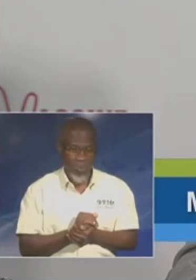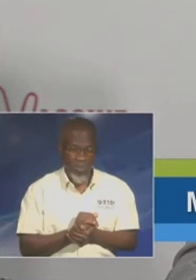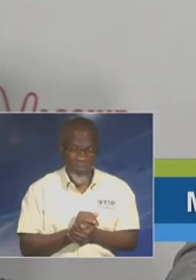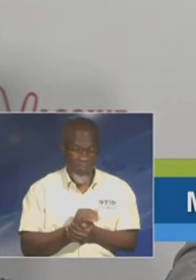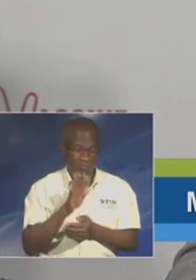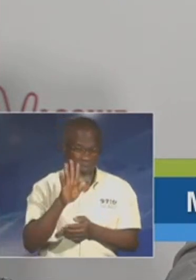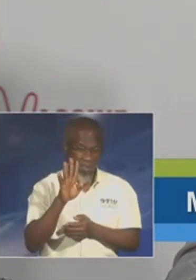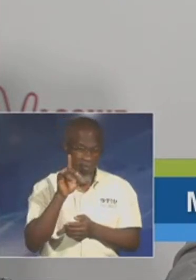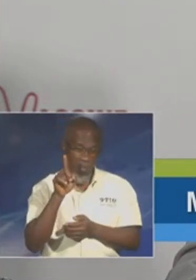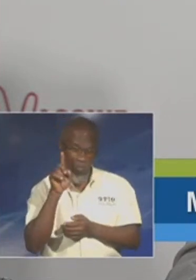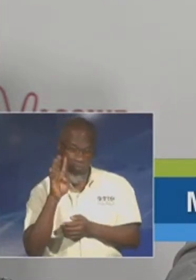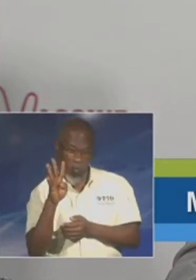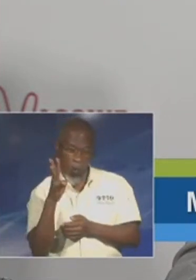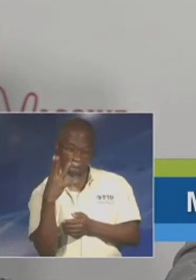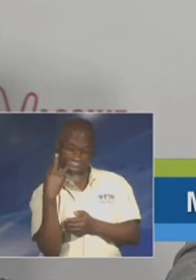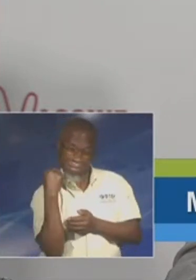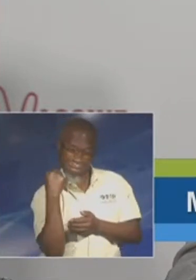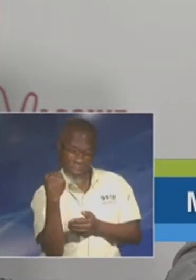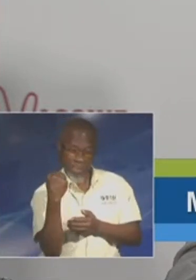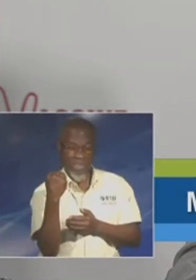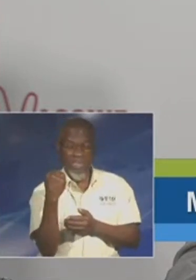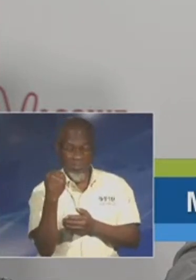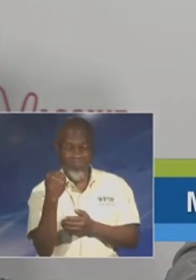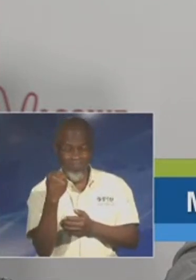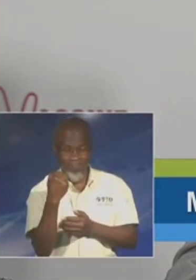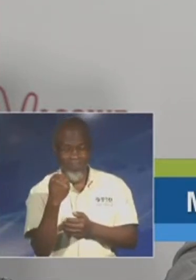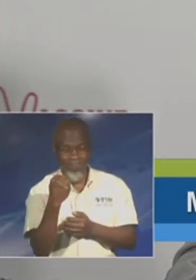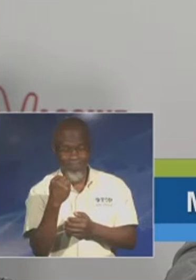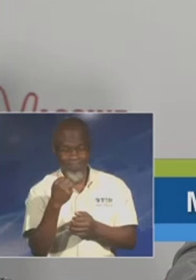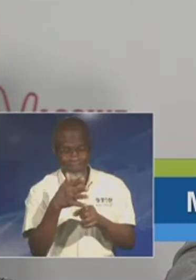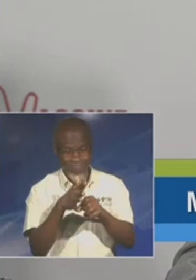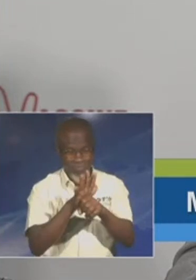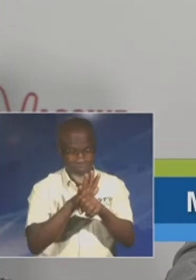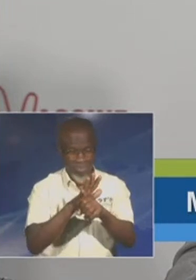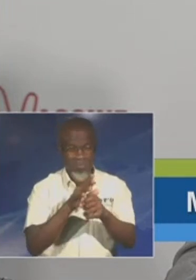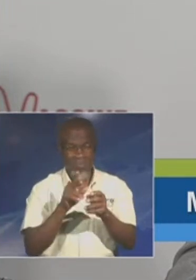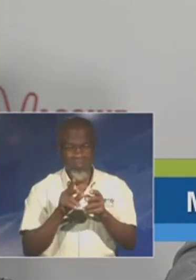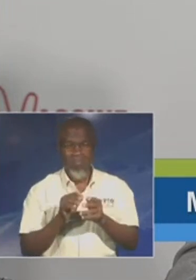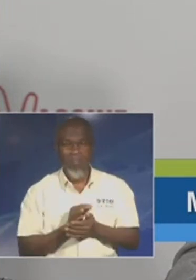514 million cases, and unfortunately